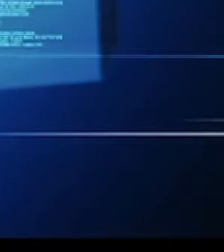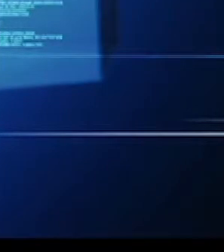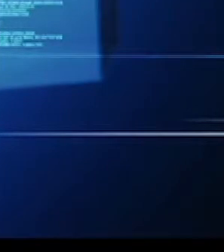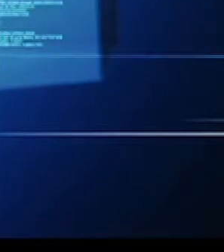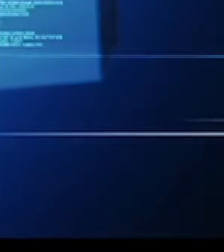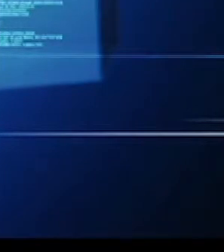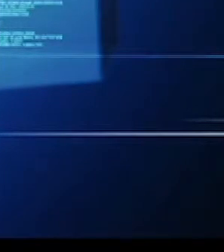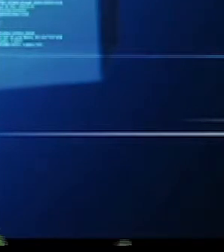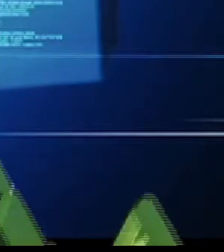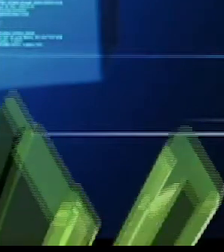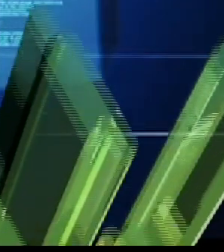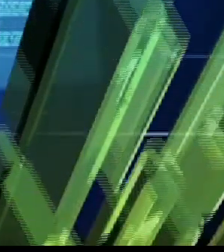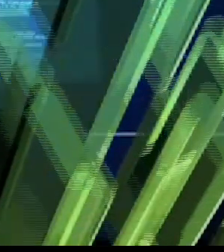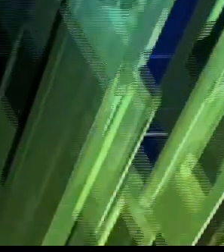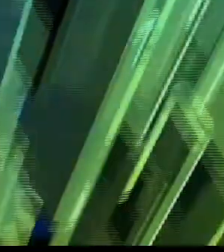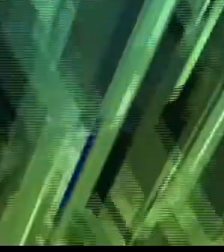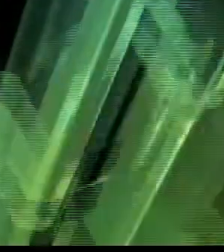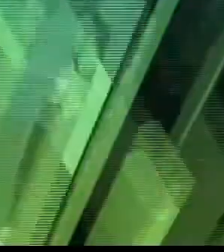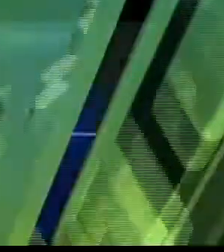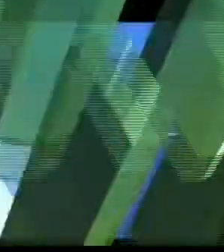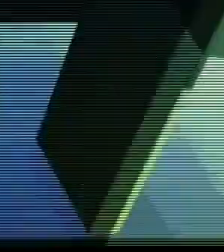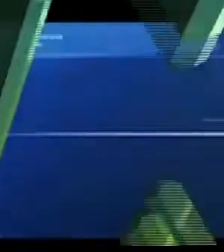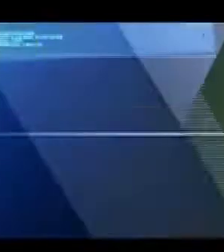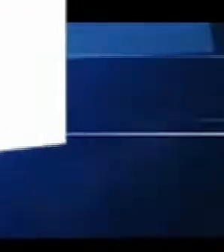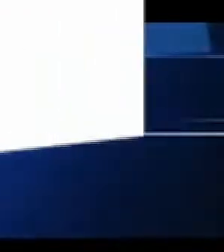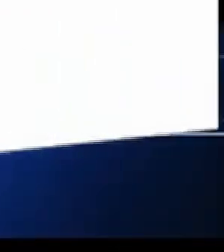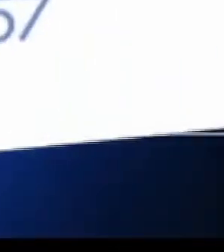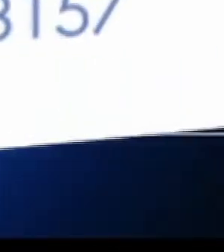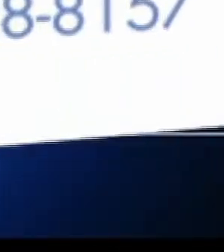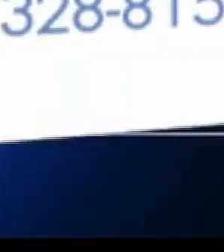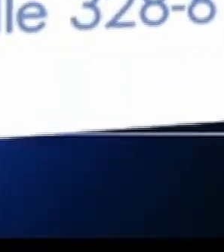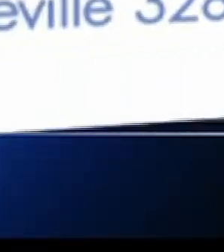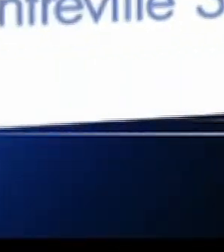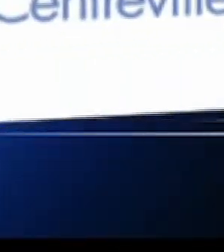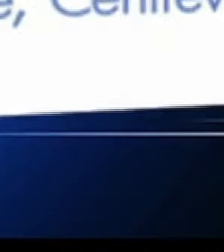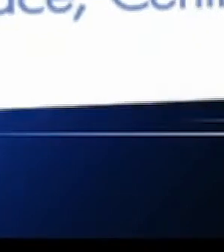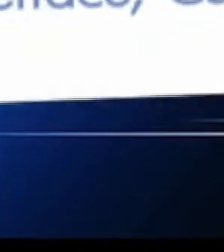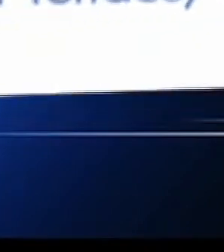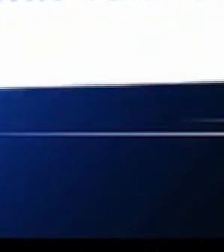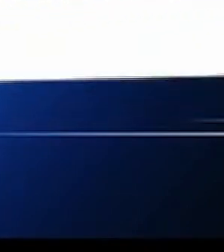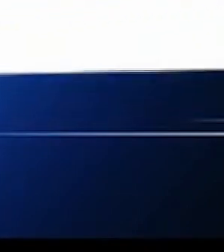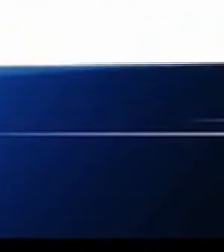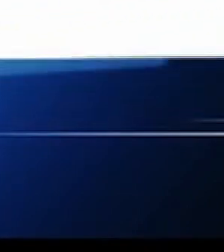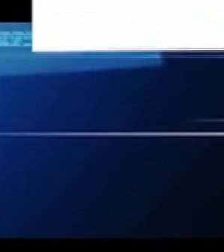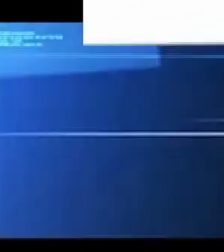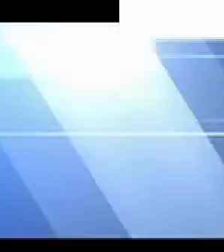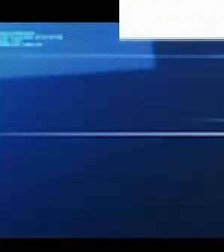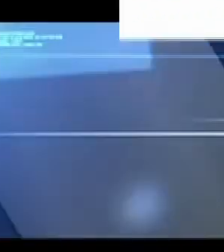This is ZNS Total Sports, brought to you by 4th Terrace Diagnostic Center.